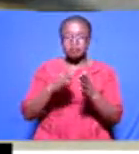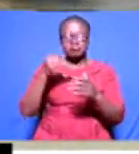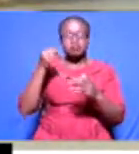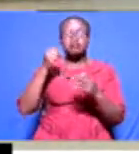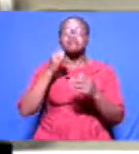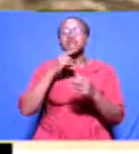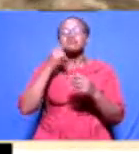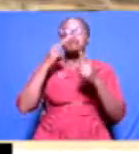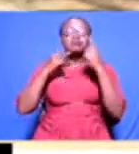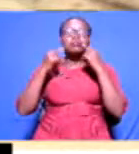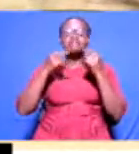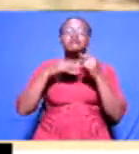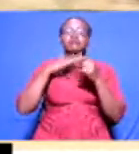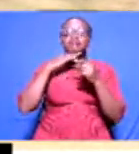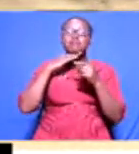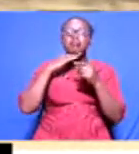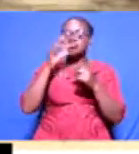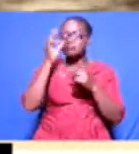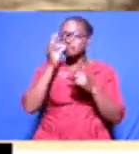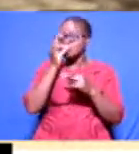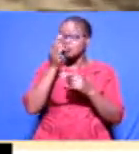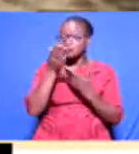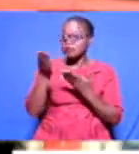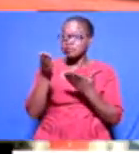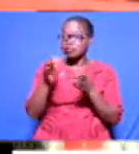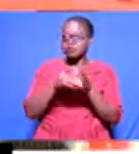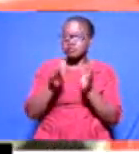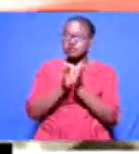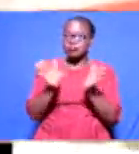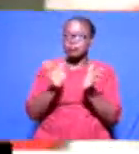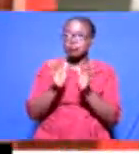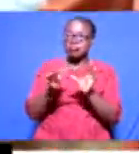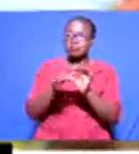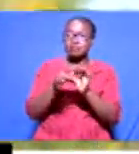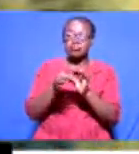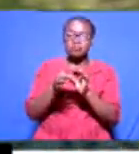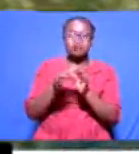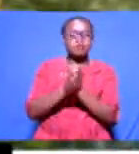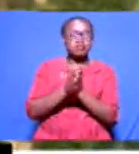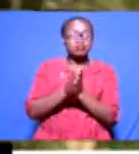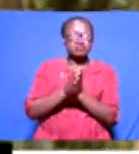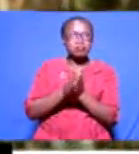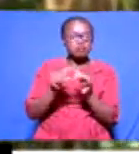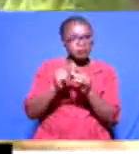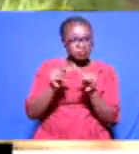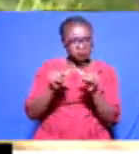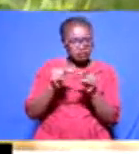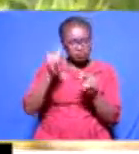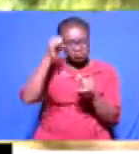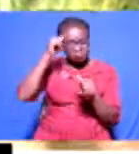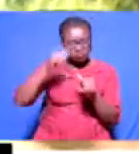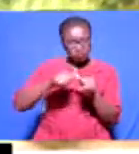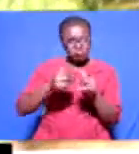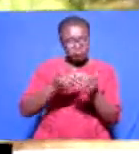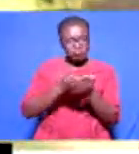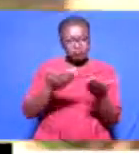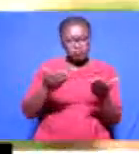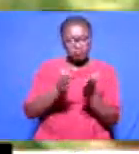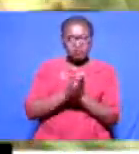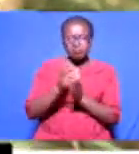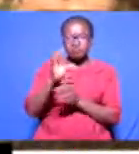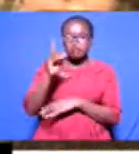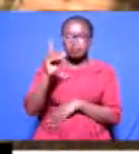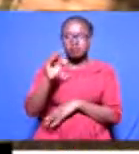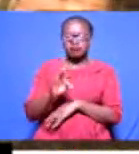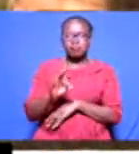Mwai Kibaki. Members of the public will be able to jot down their commiserations through the office of CDF in Othaya. Gathe